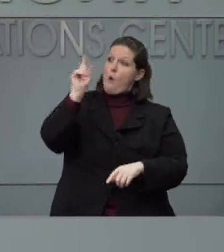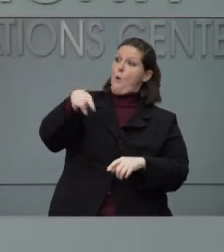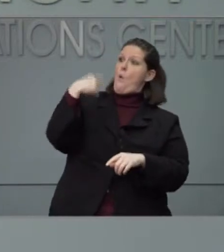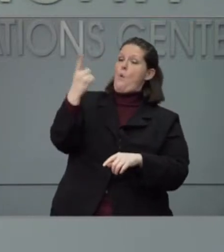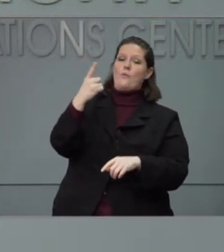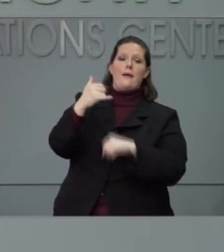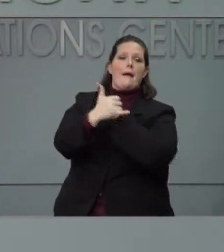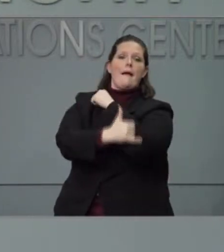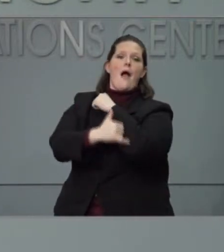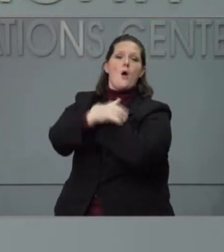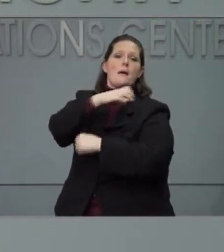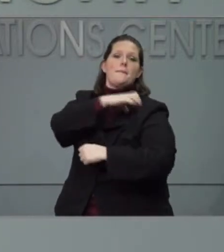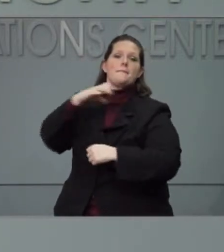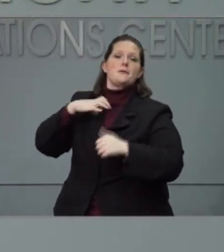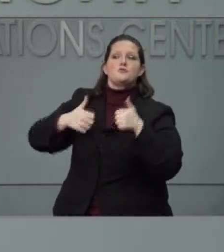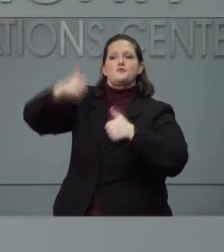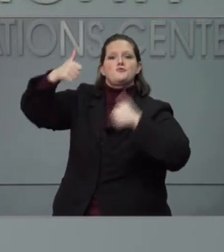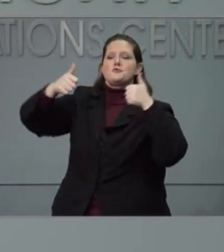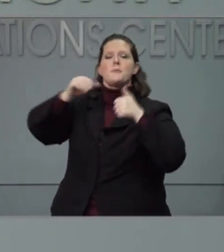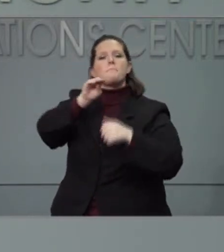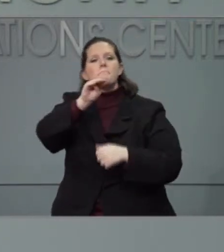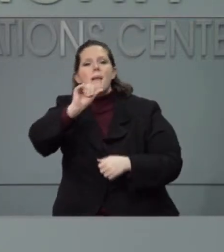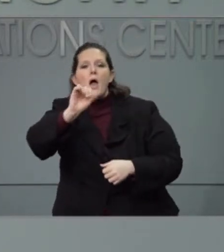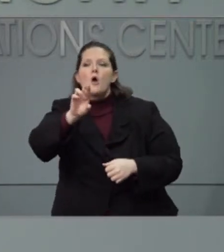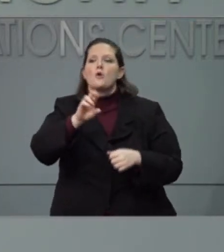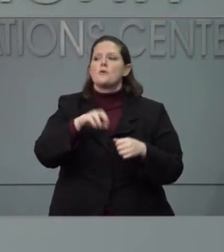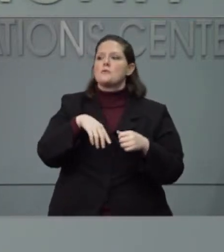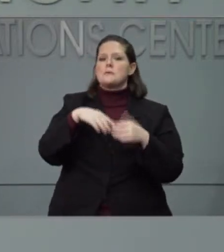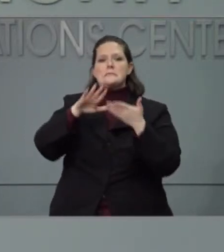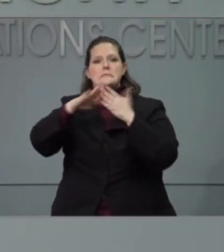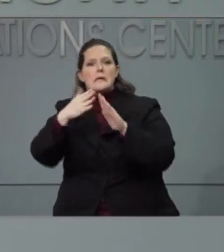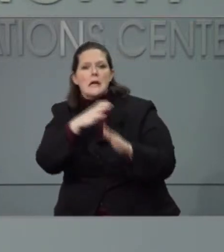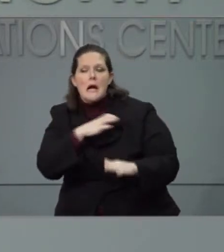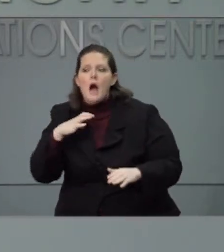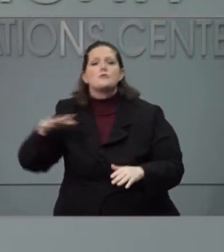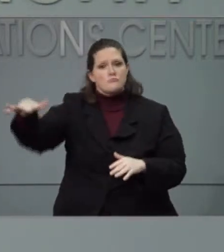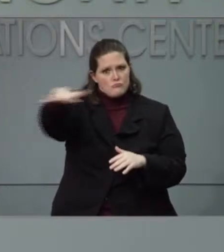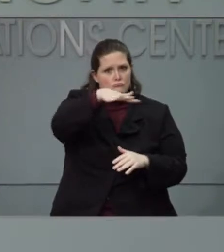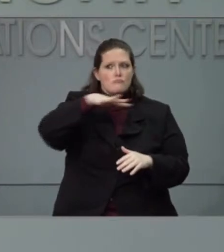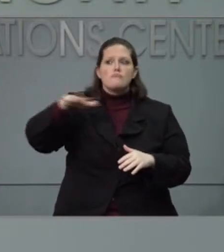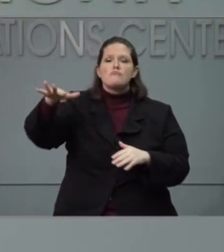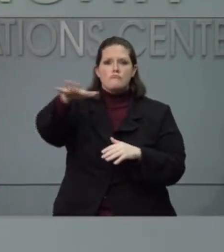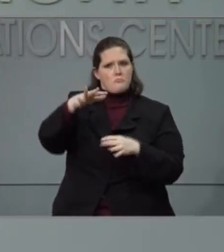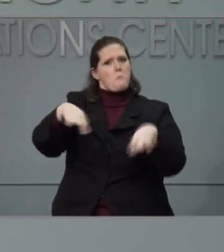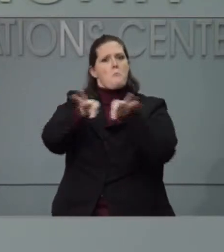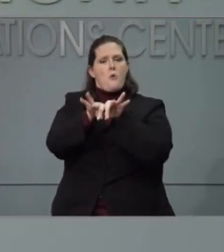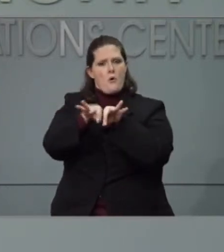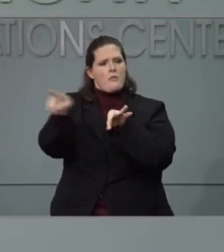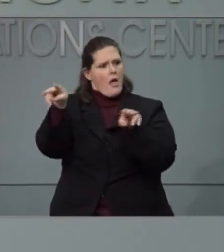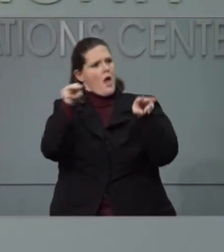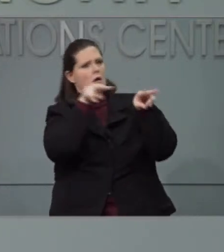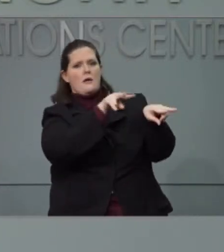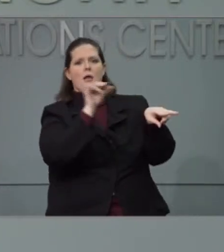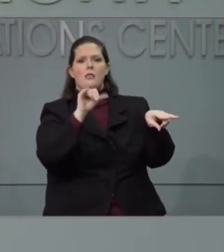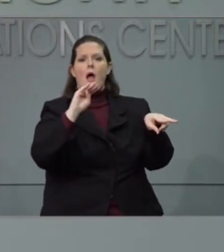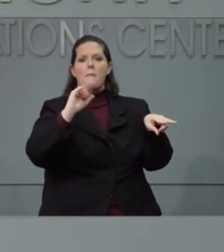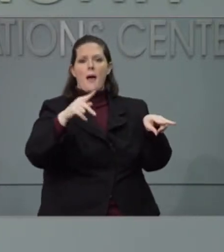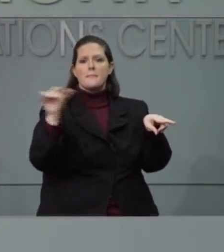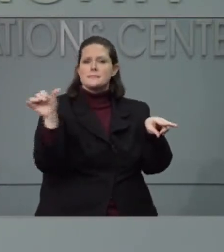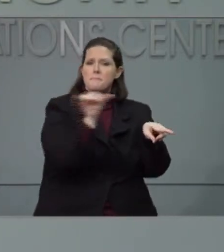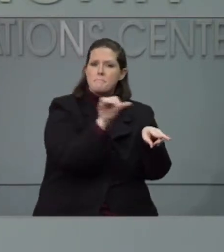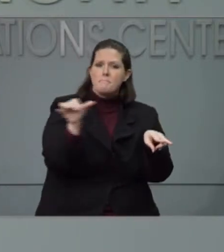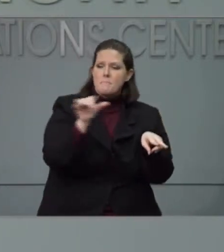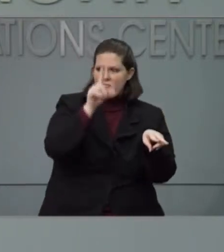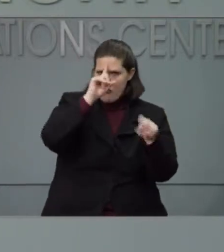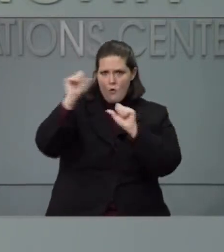for mayors and city councils of cities and towns within the counties. It's